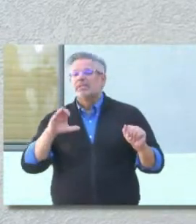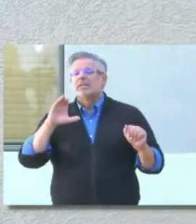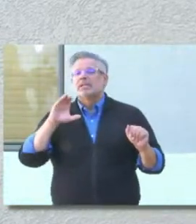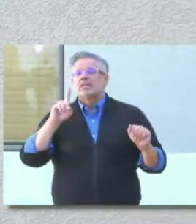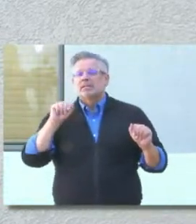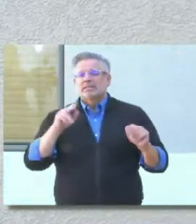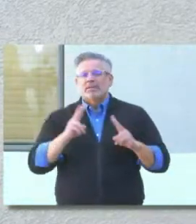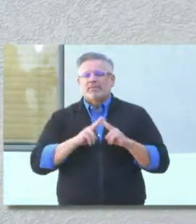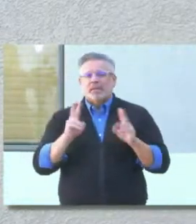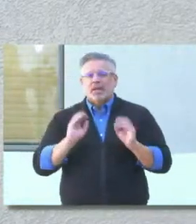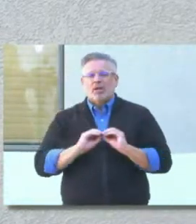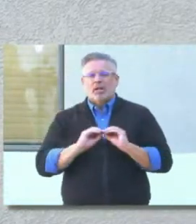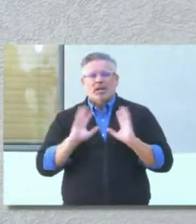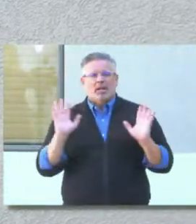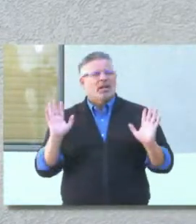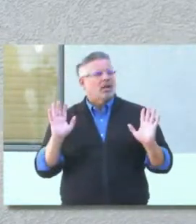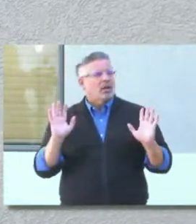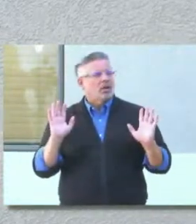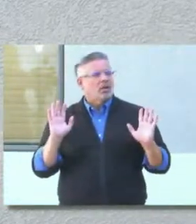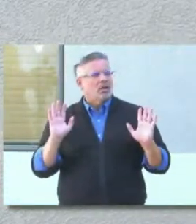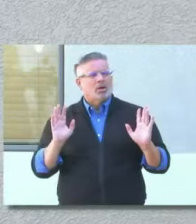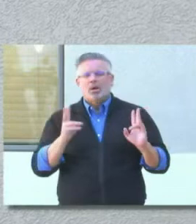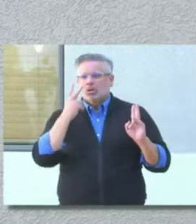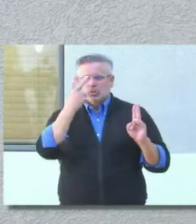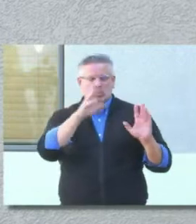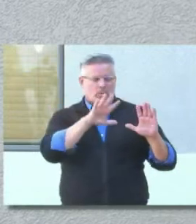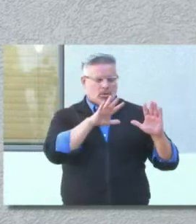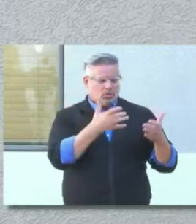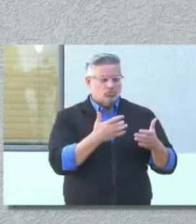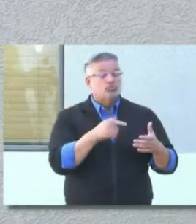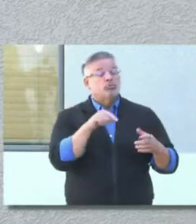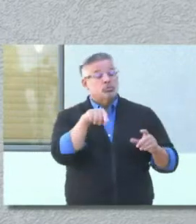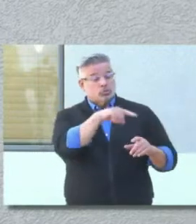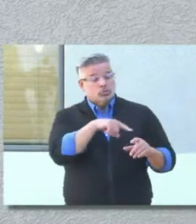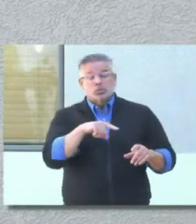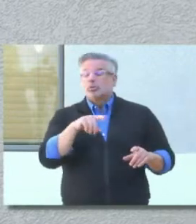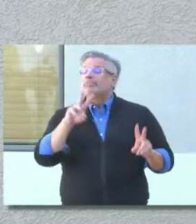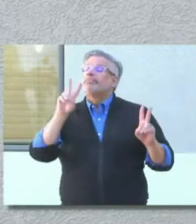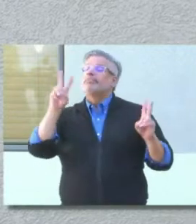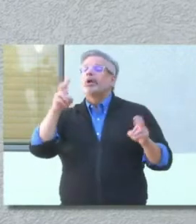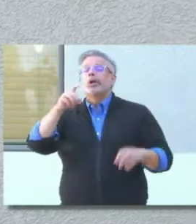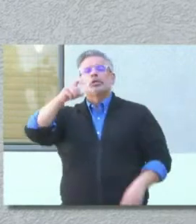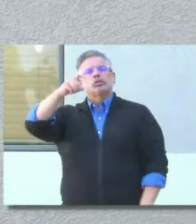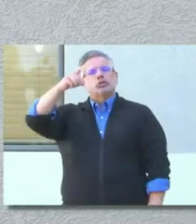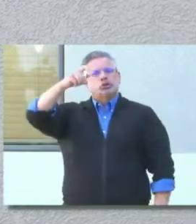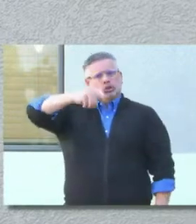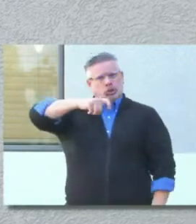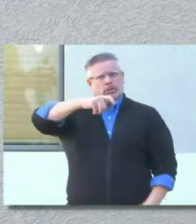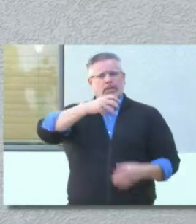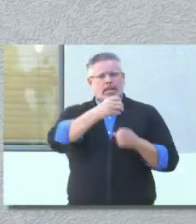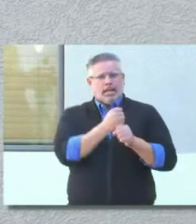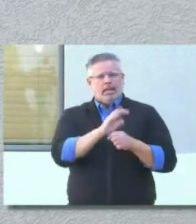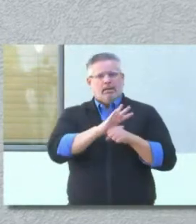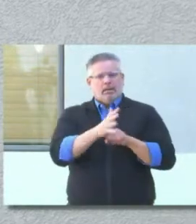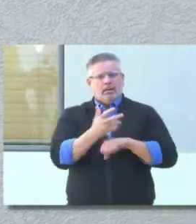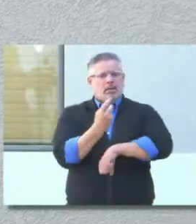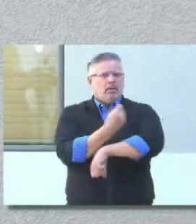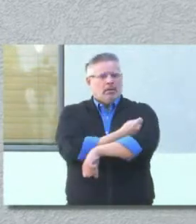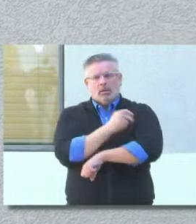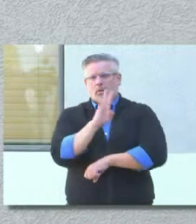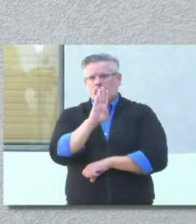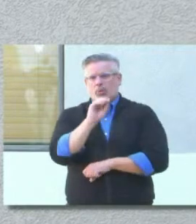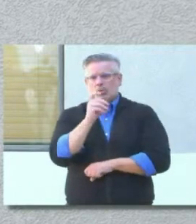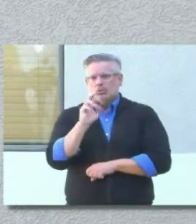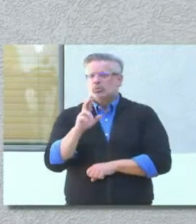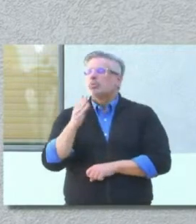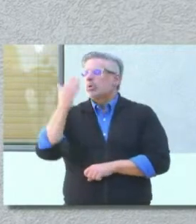CDC was very clear that they had two categories, groups that should get a booster and groups that may. We know that a